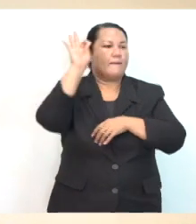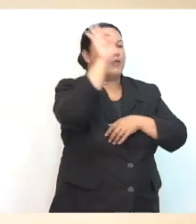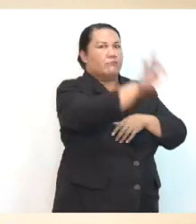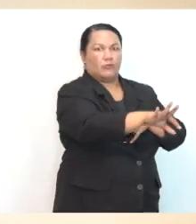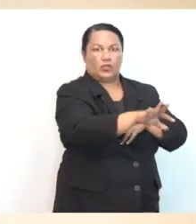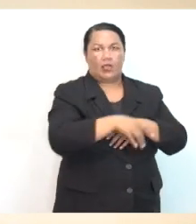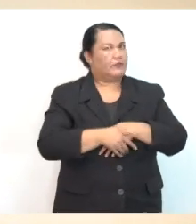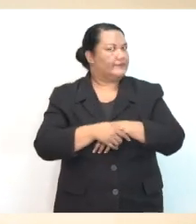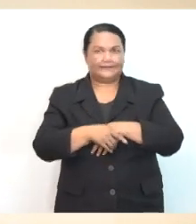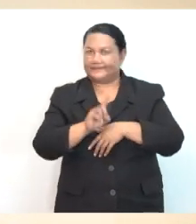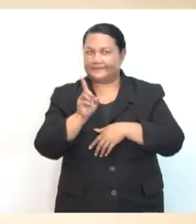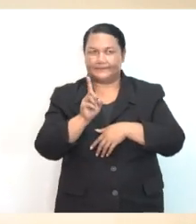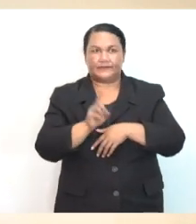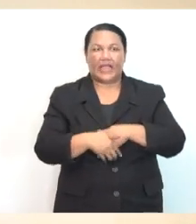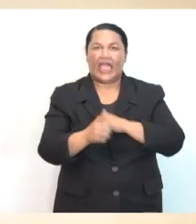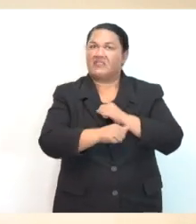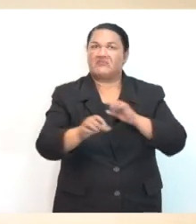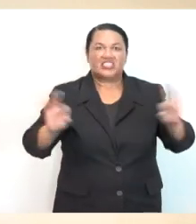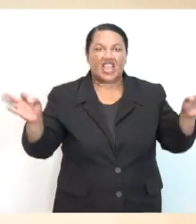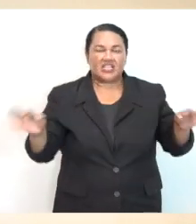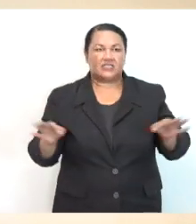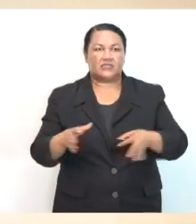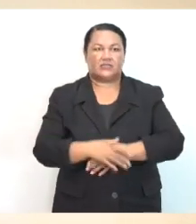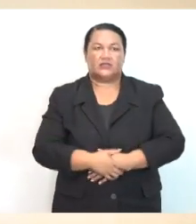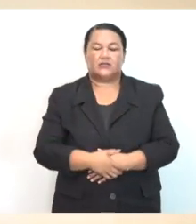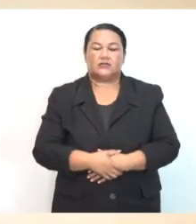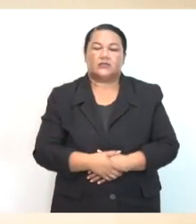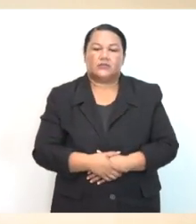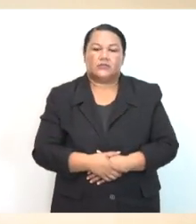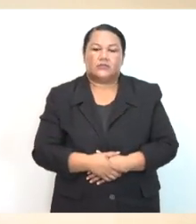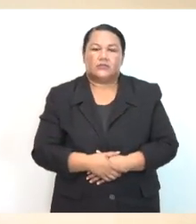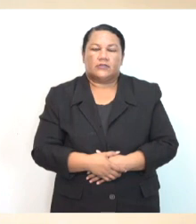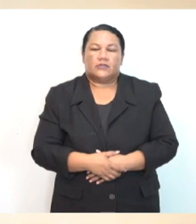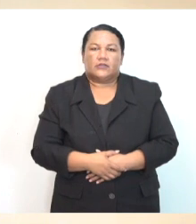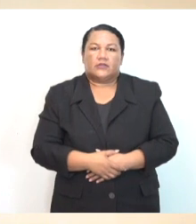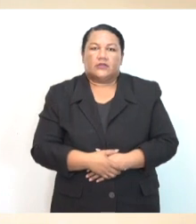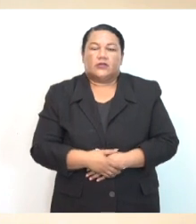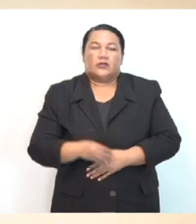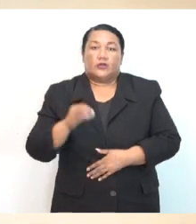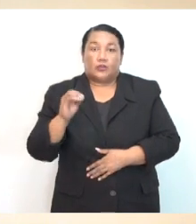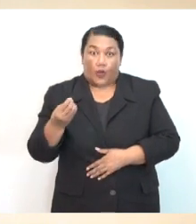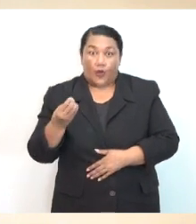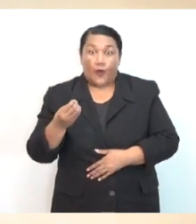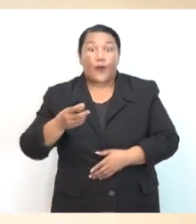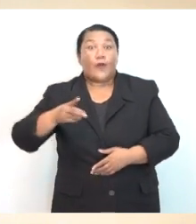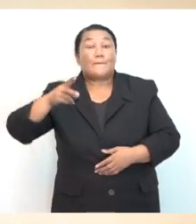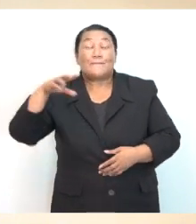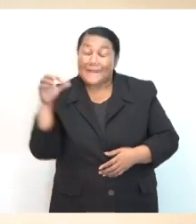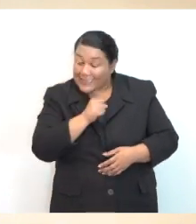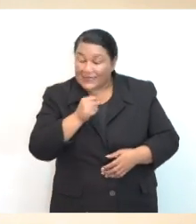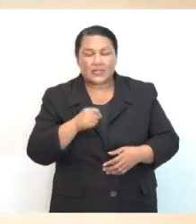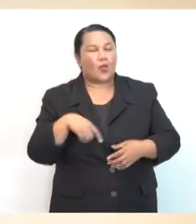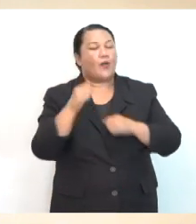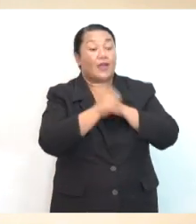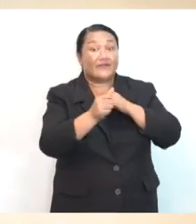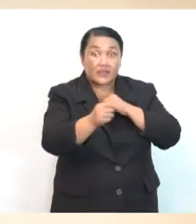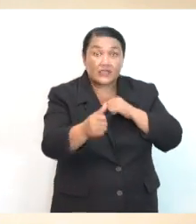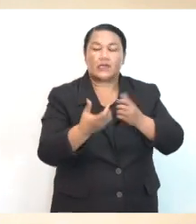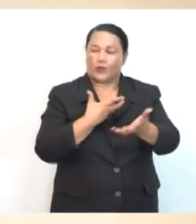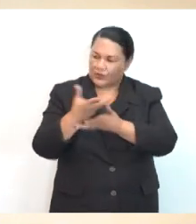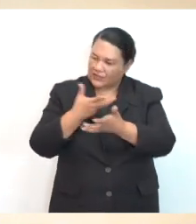that the FBC chairman had resigned from the People's Alliance before his appointment. Regarding the appointment of acting